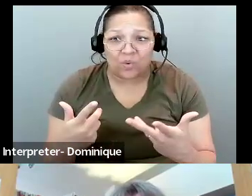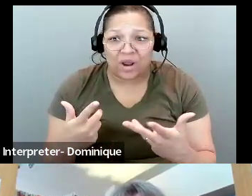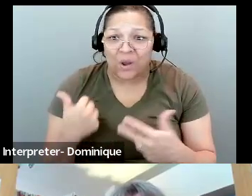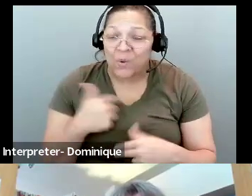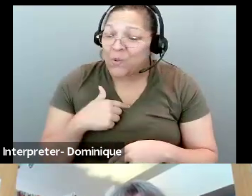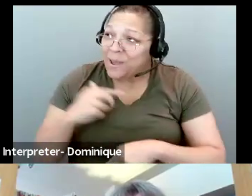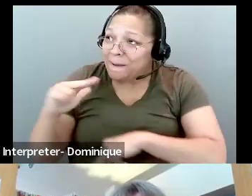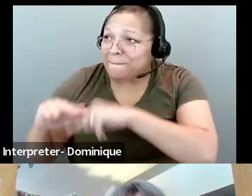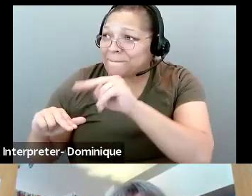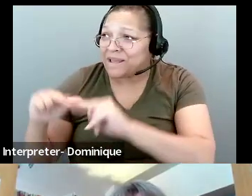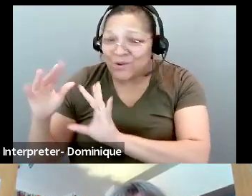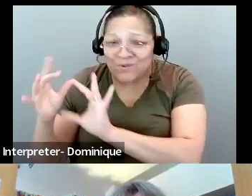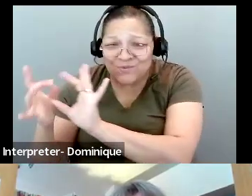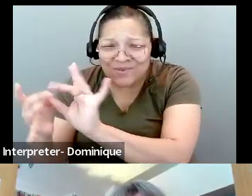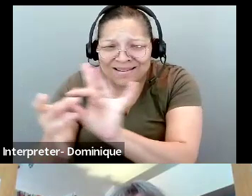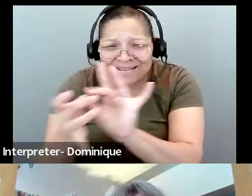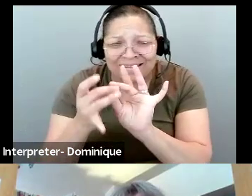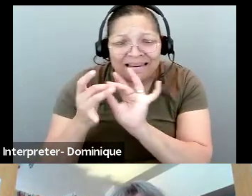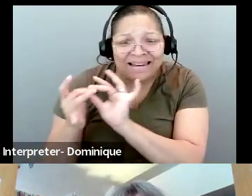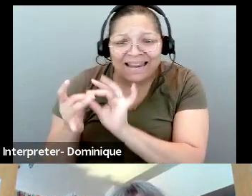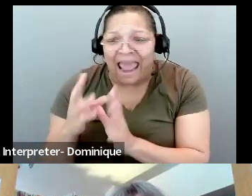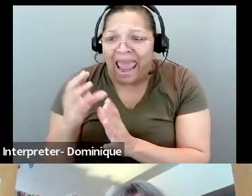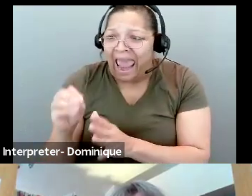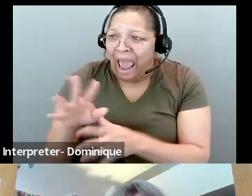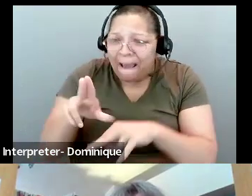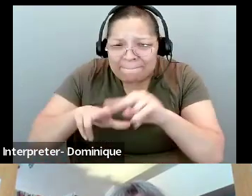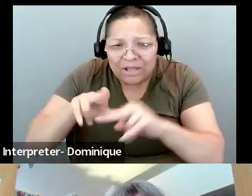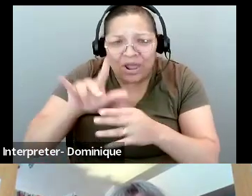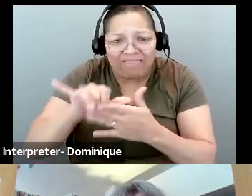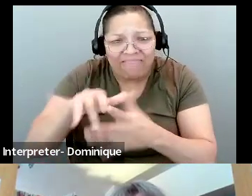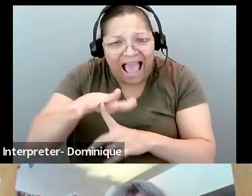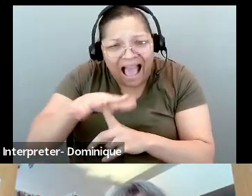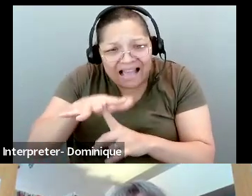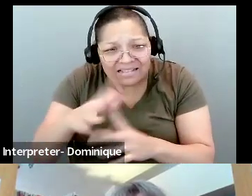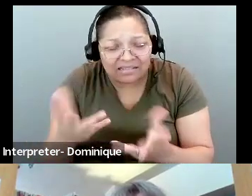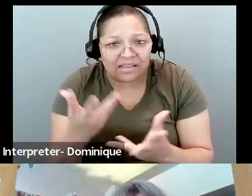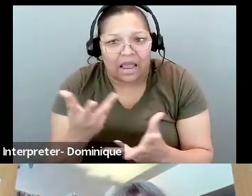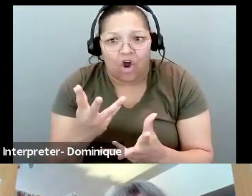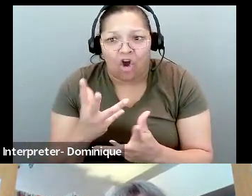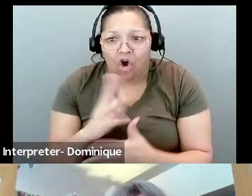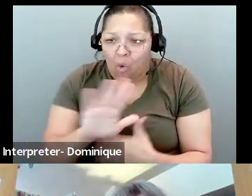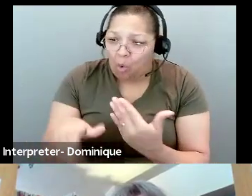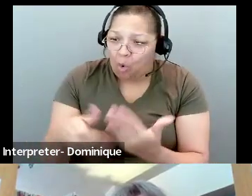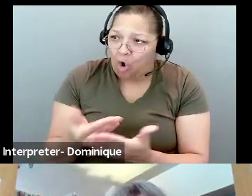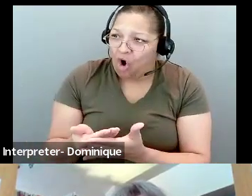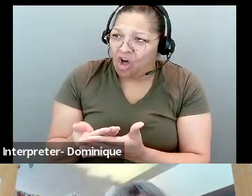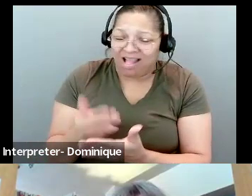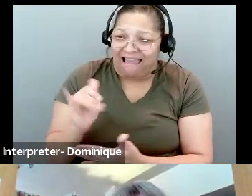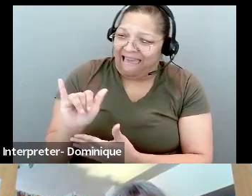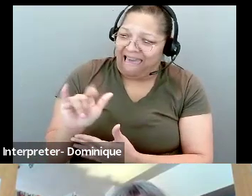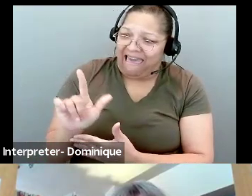building those relationships and building that content, and that all of the